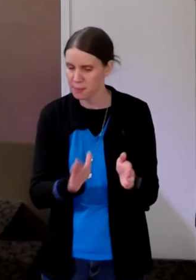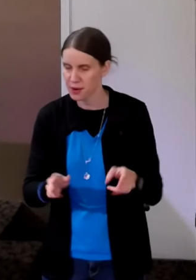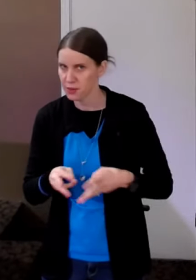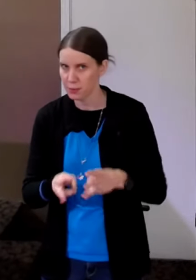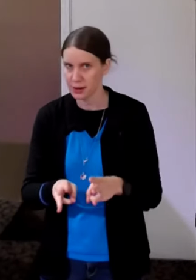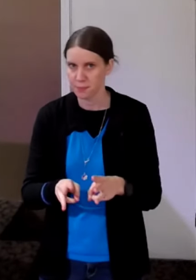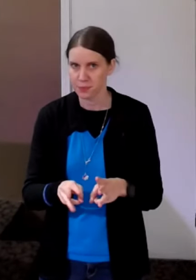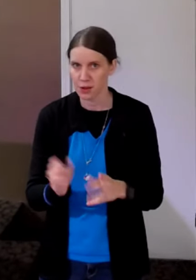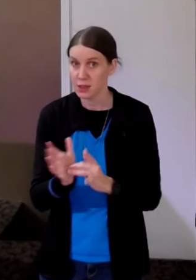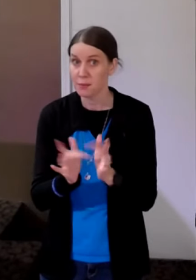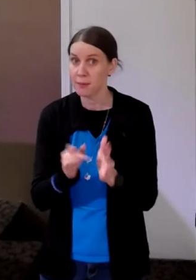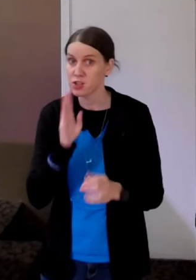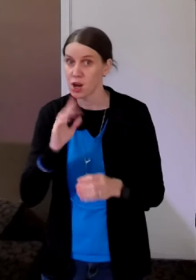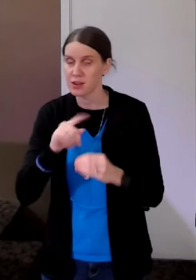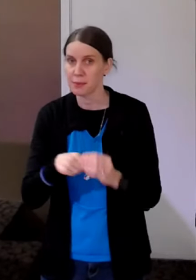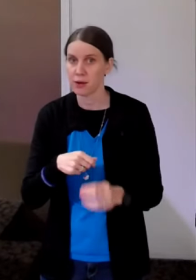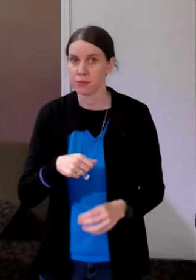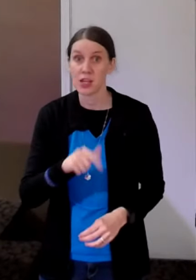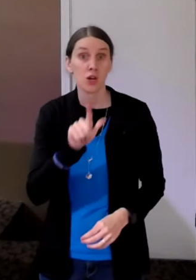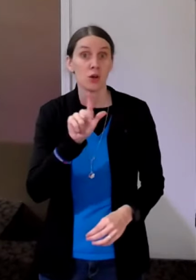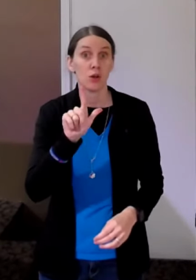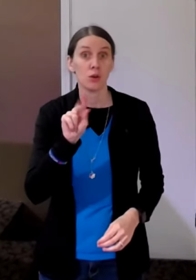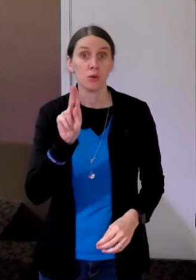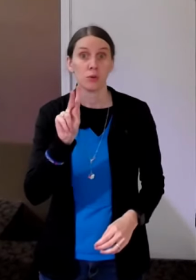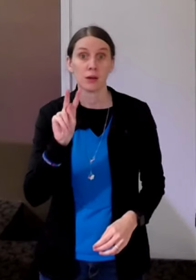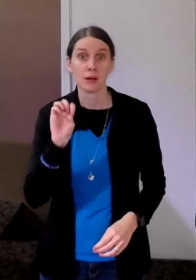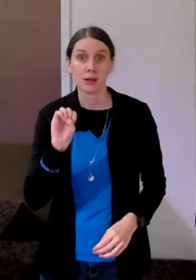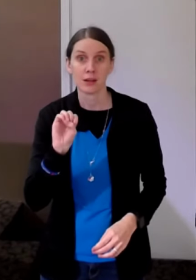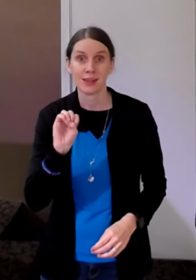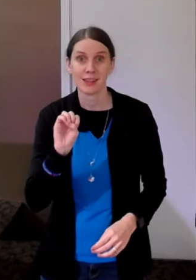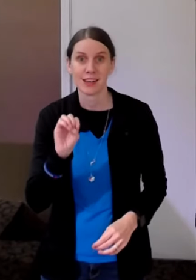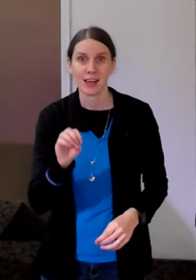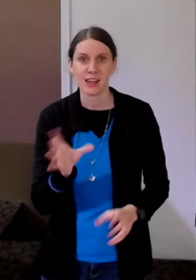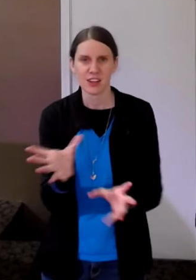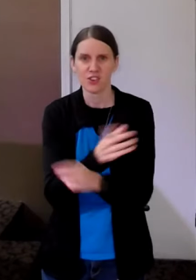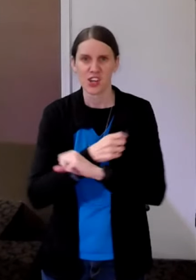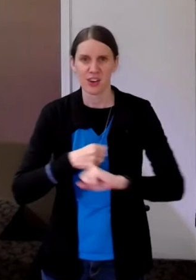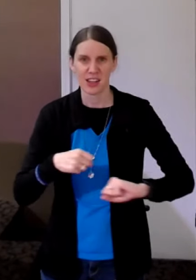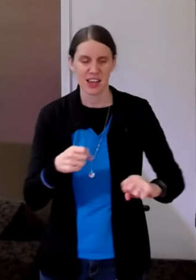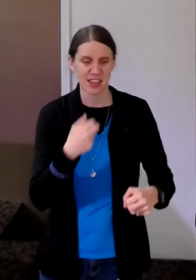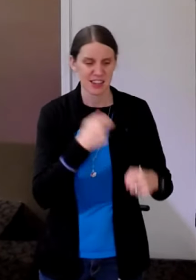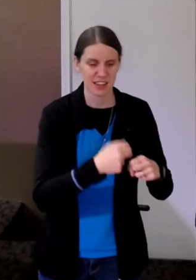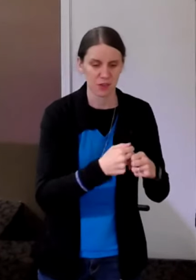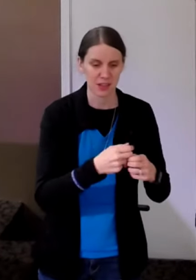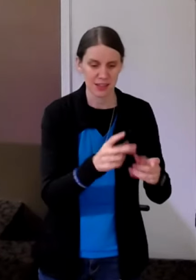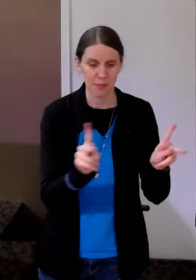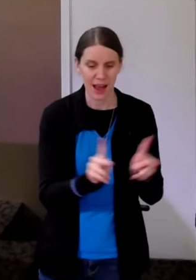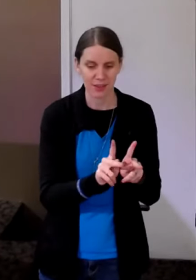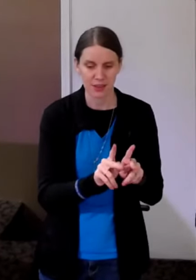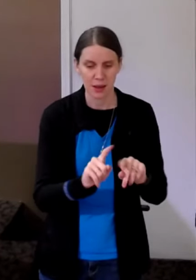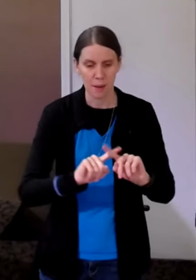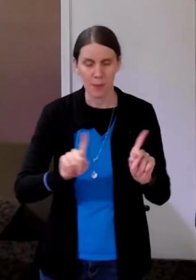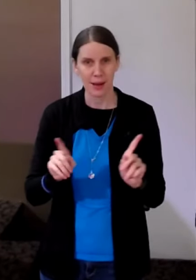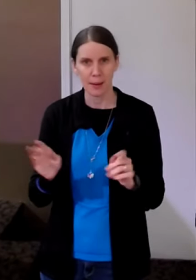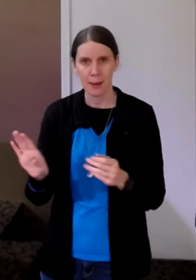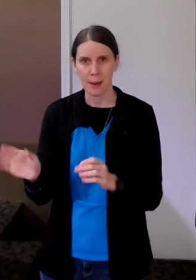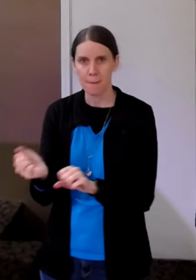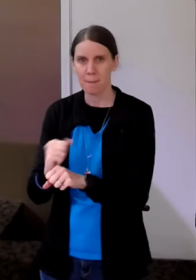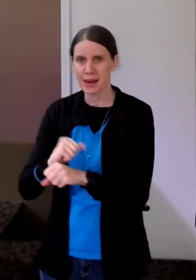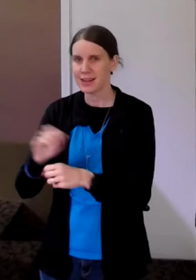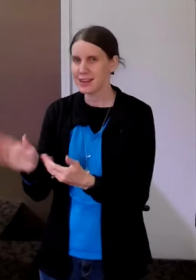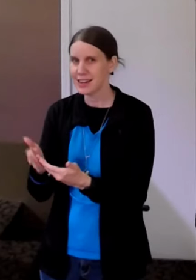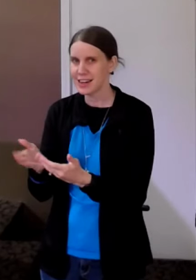Scripture talks about, and in Luke, about, you know, taking down the rough places and filling in the low spots and making it easier for people